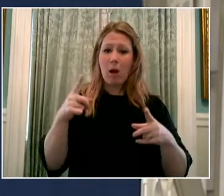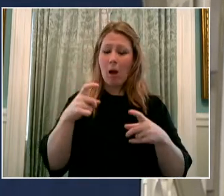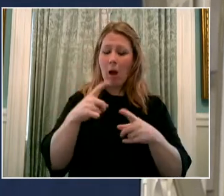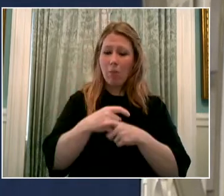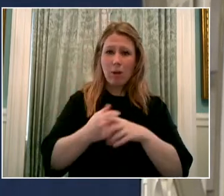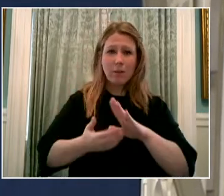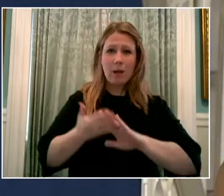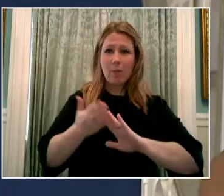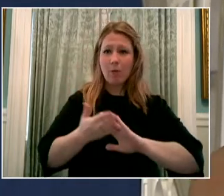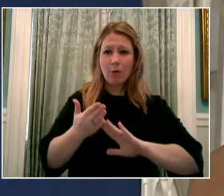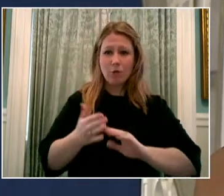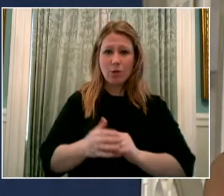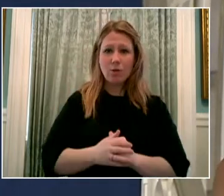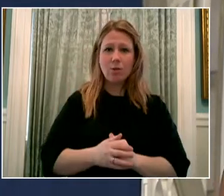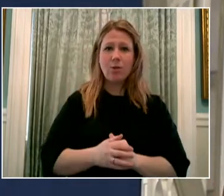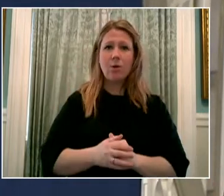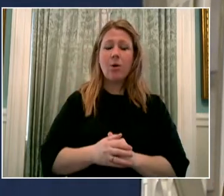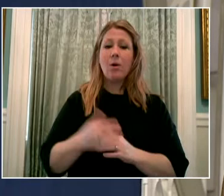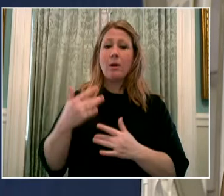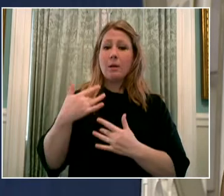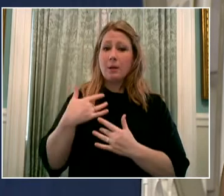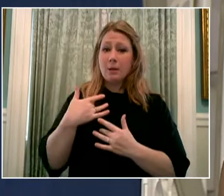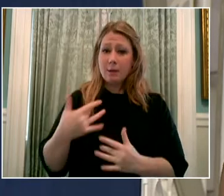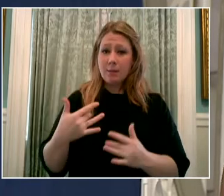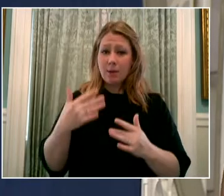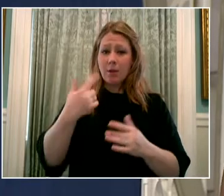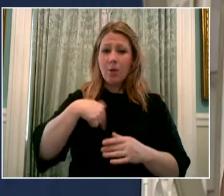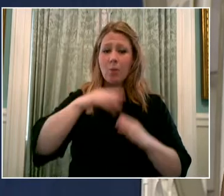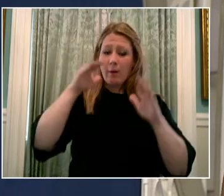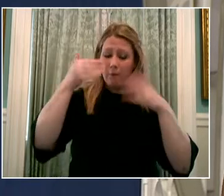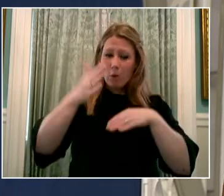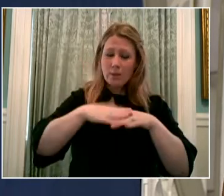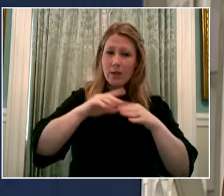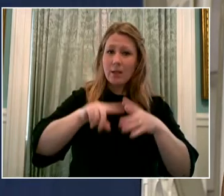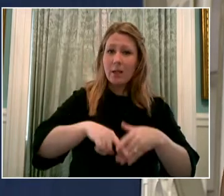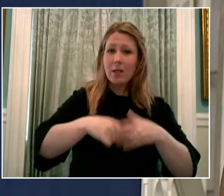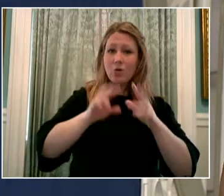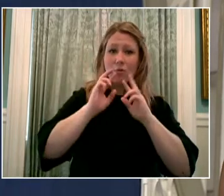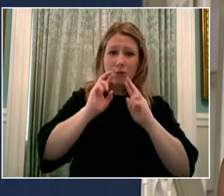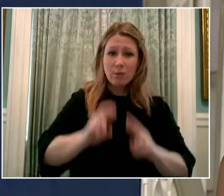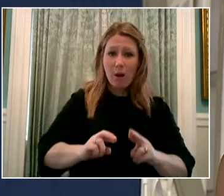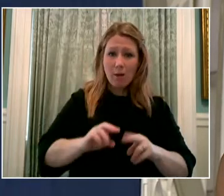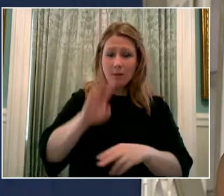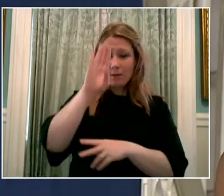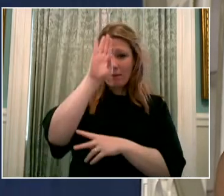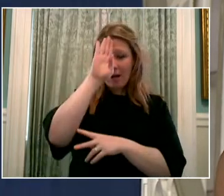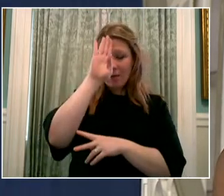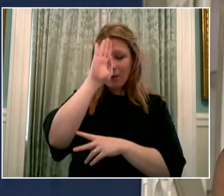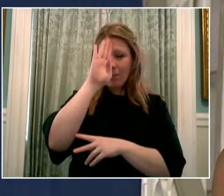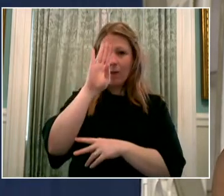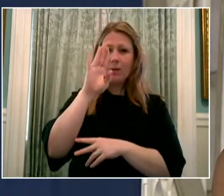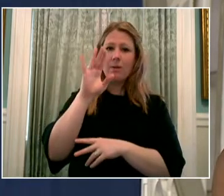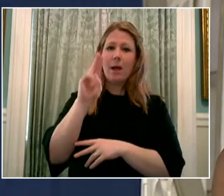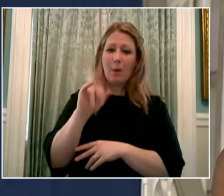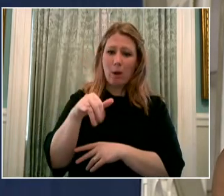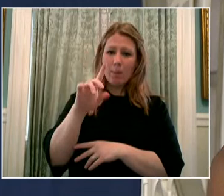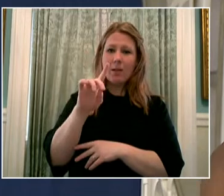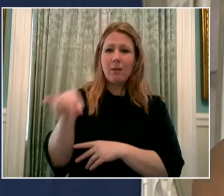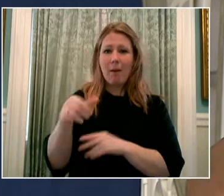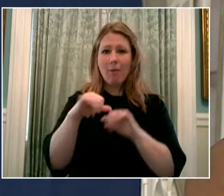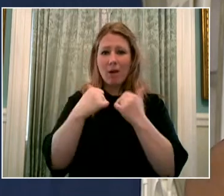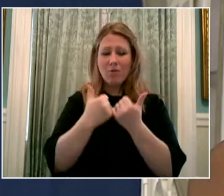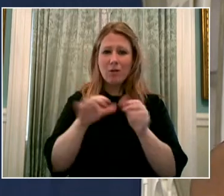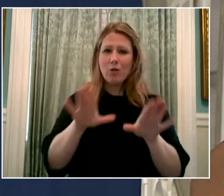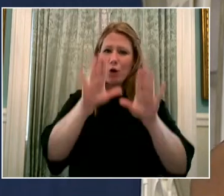there's a lot of focus on the initial response. Fire department did a remarkable job last night, along with the NYPD and a host of other agencies, in the